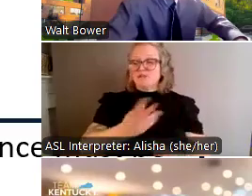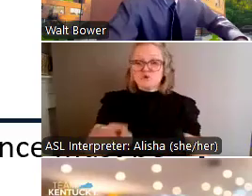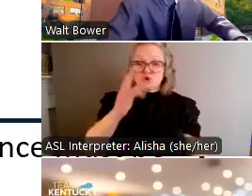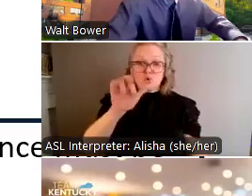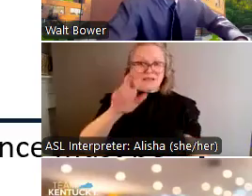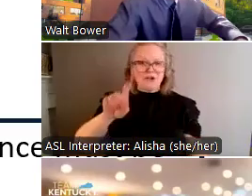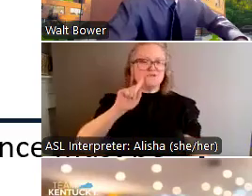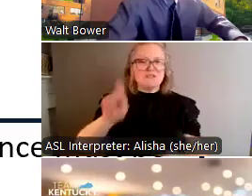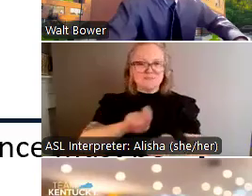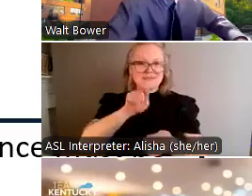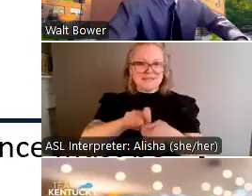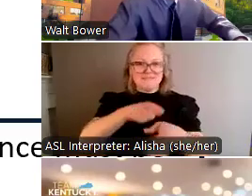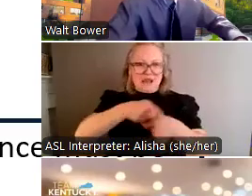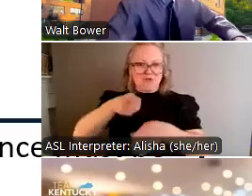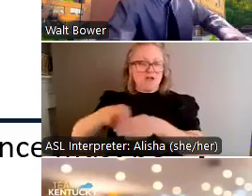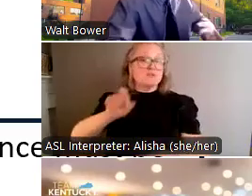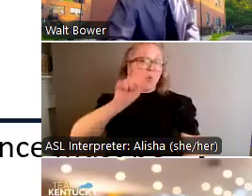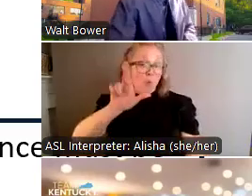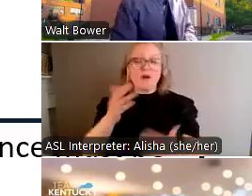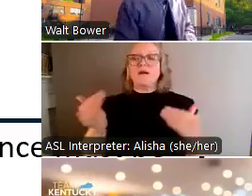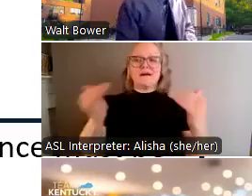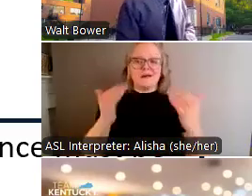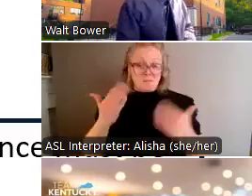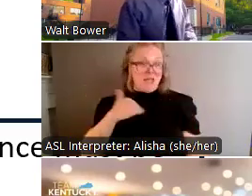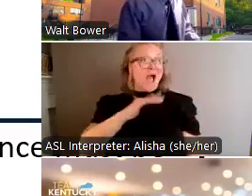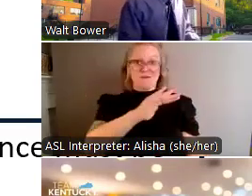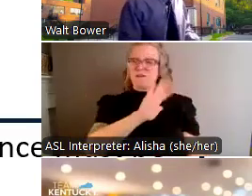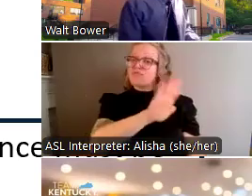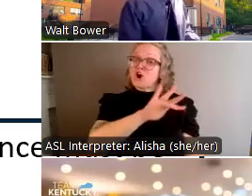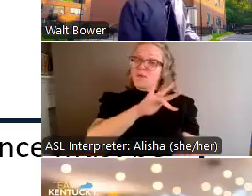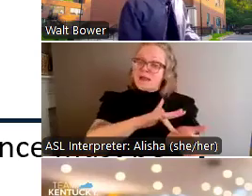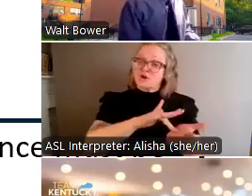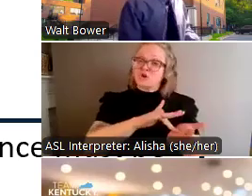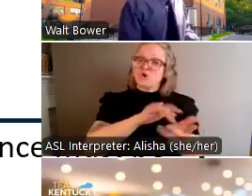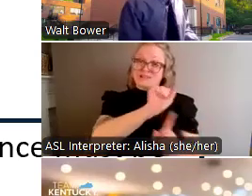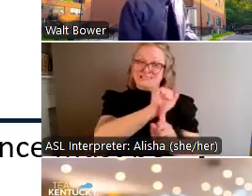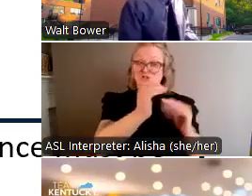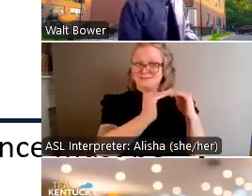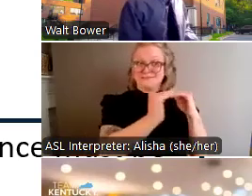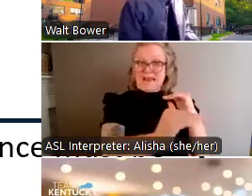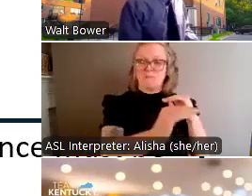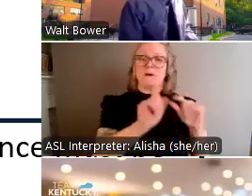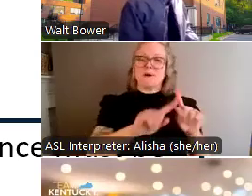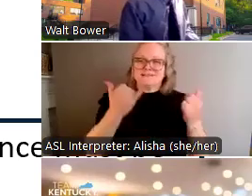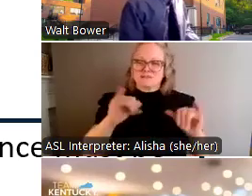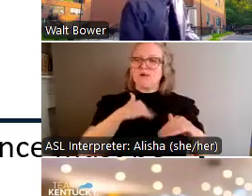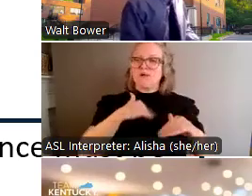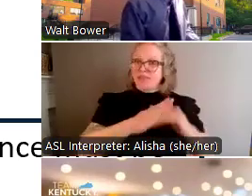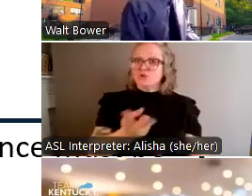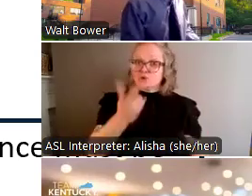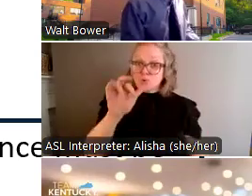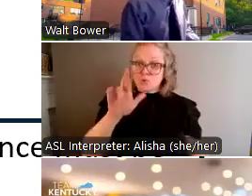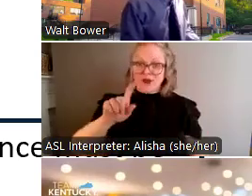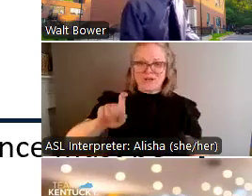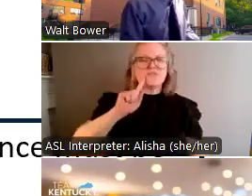areas. Or they may have a stable medical condition with at least 2 care needs in a specific area. And then